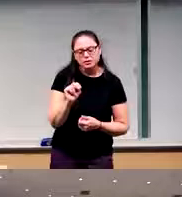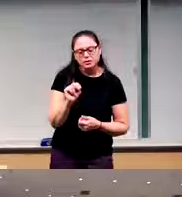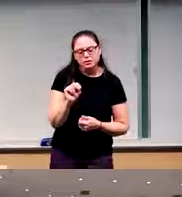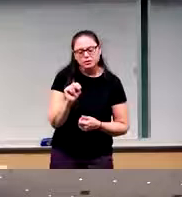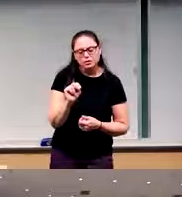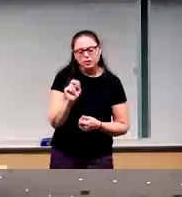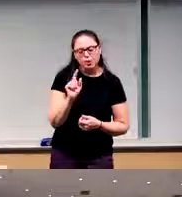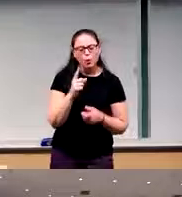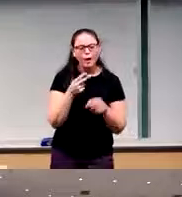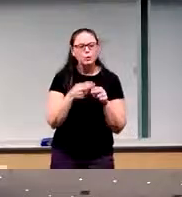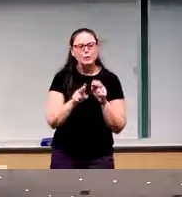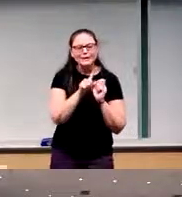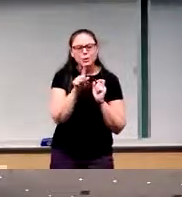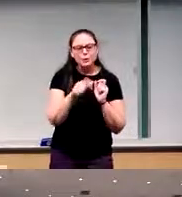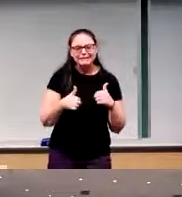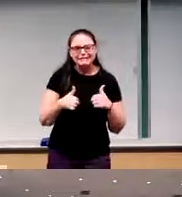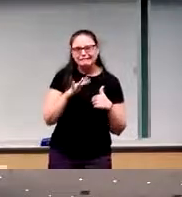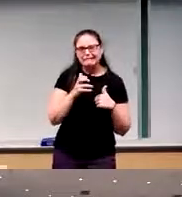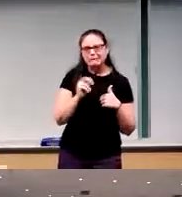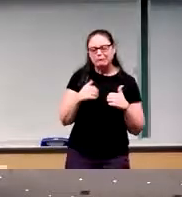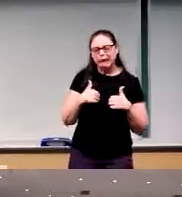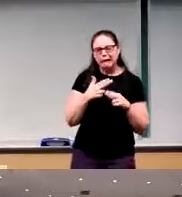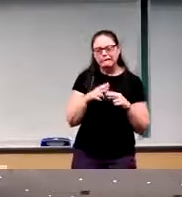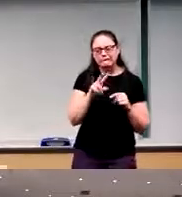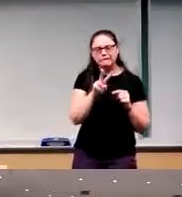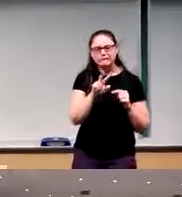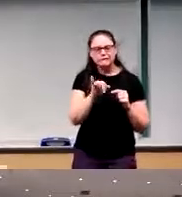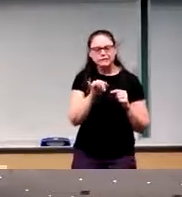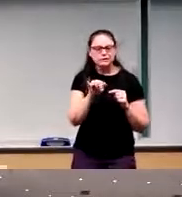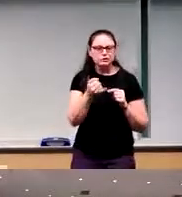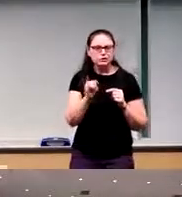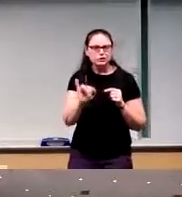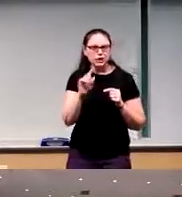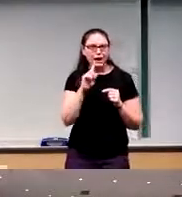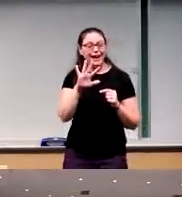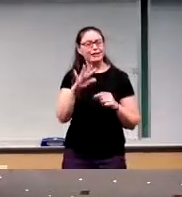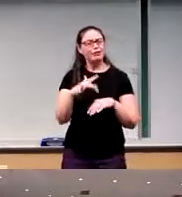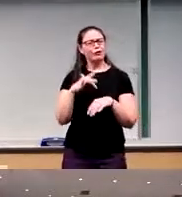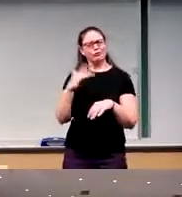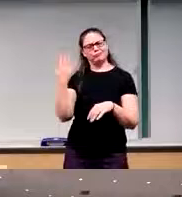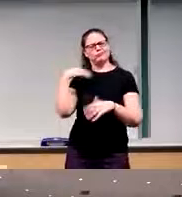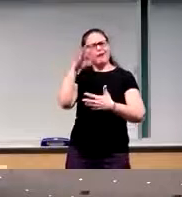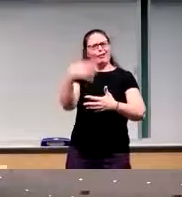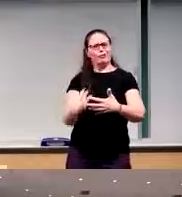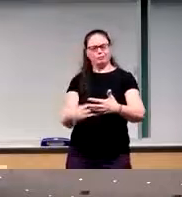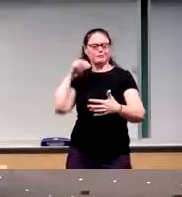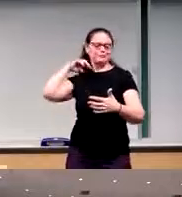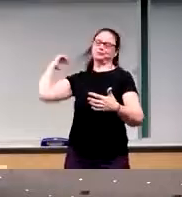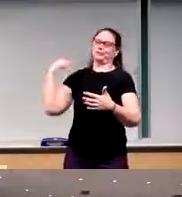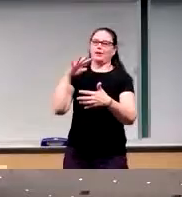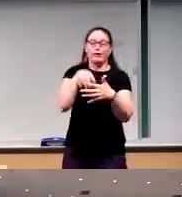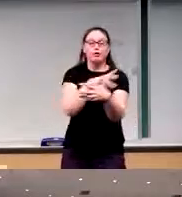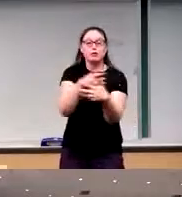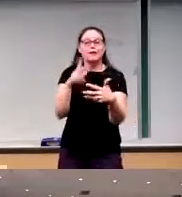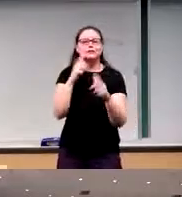quick question I have, BJ, is the early graphs you showed, the time series of changes in